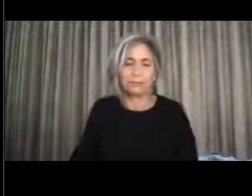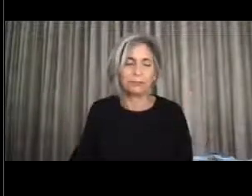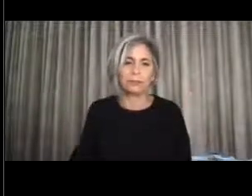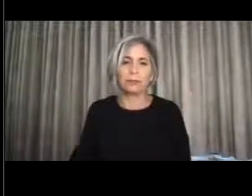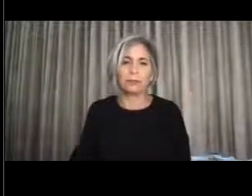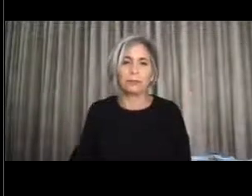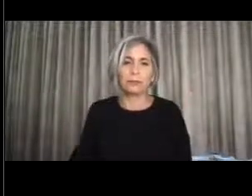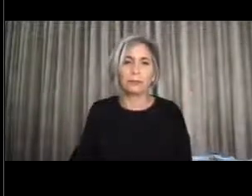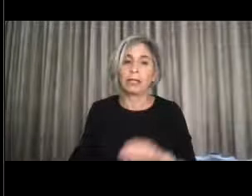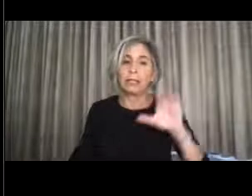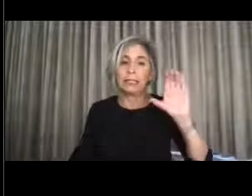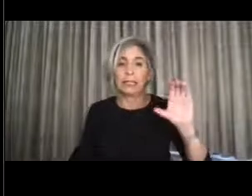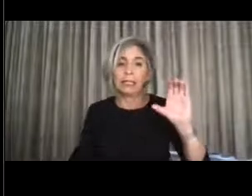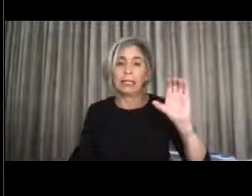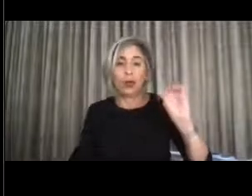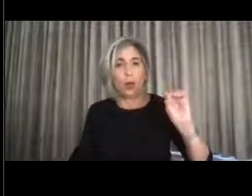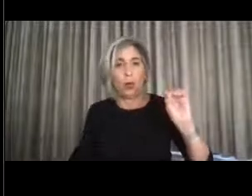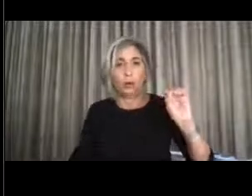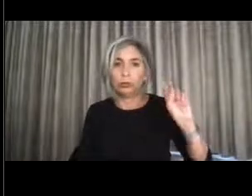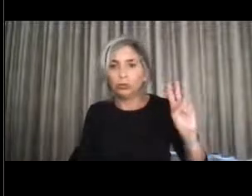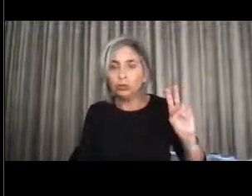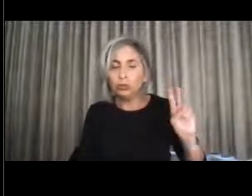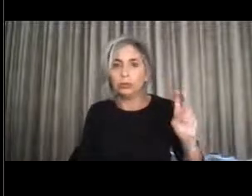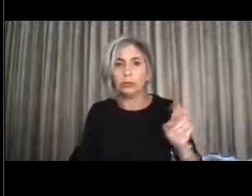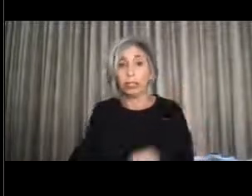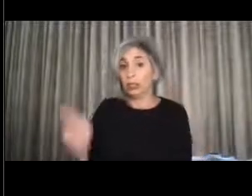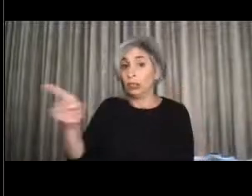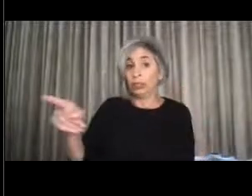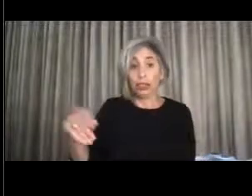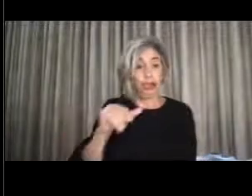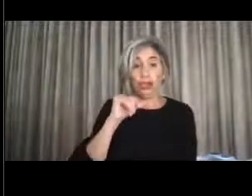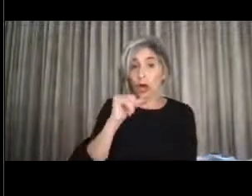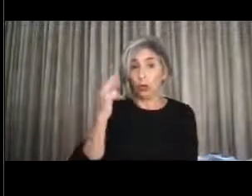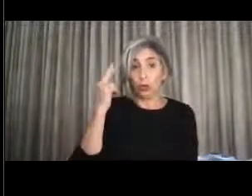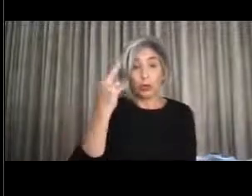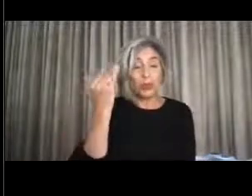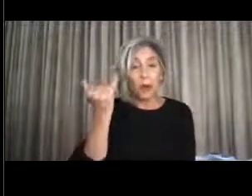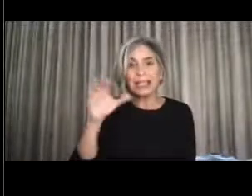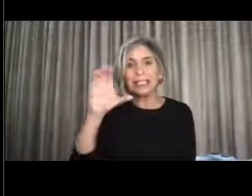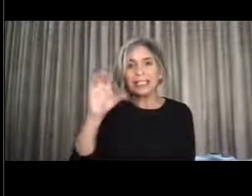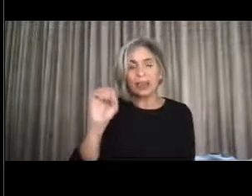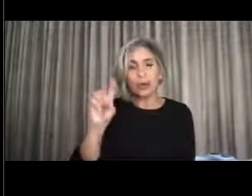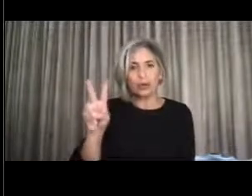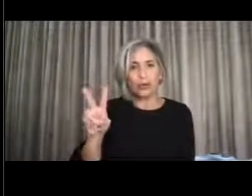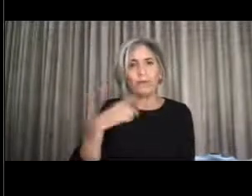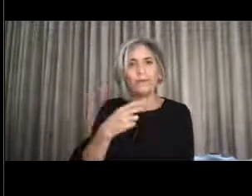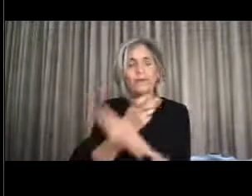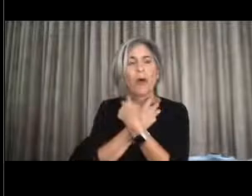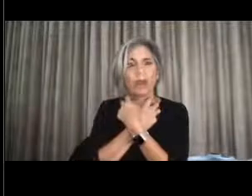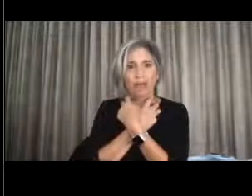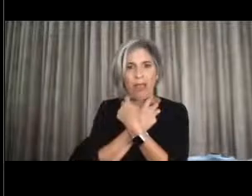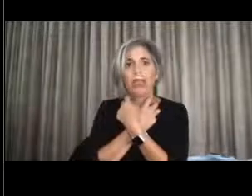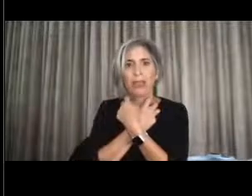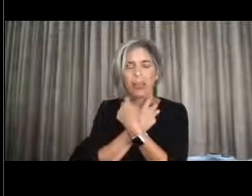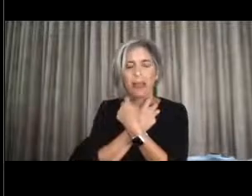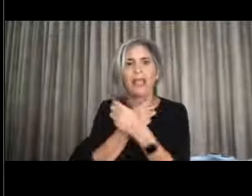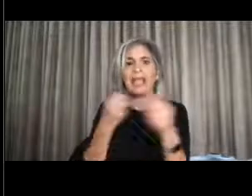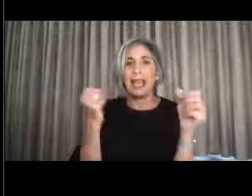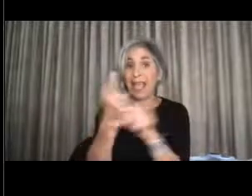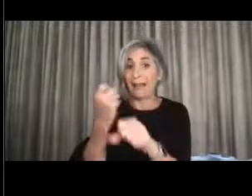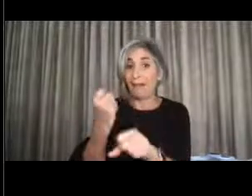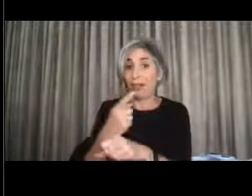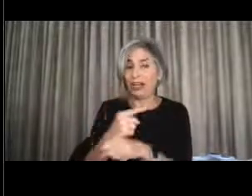Carbon monoxide. So those don'ts, the reason why is because of carbon monoxide poisoning. Every year, 500